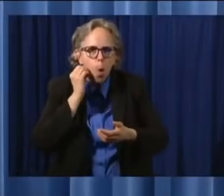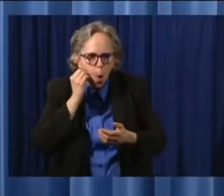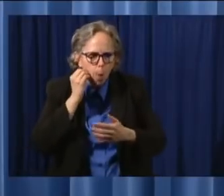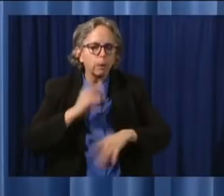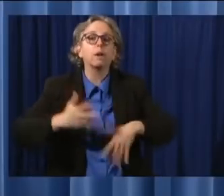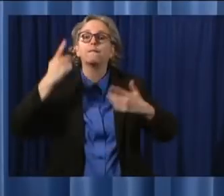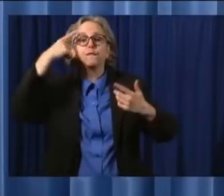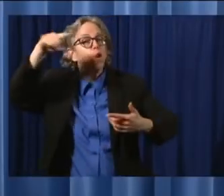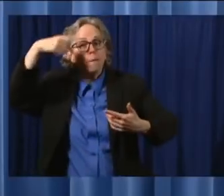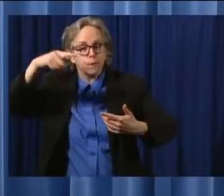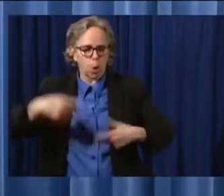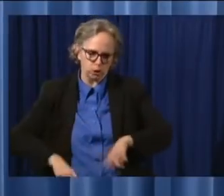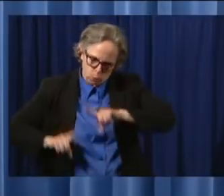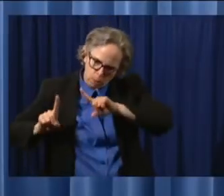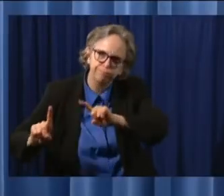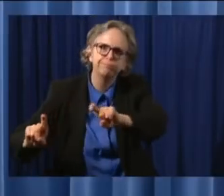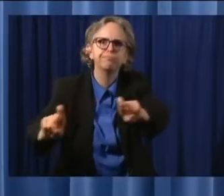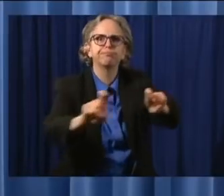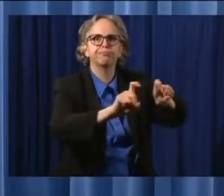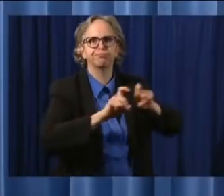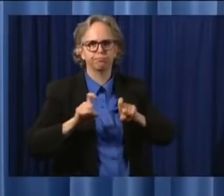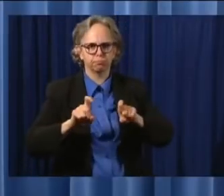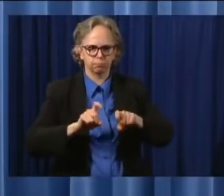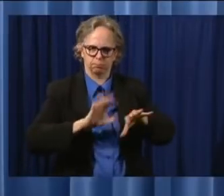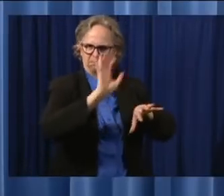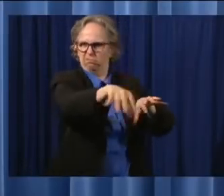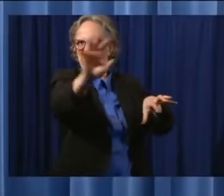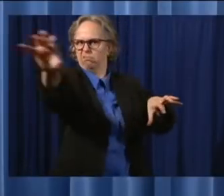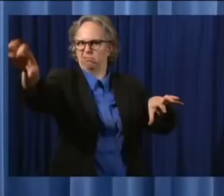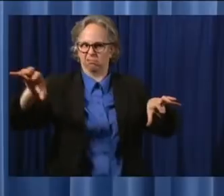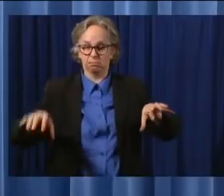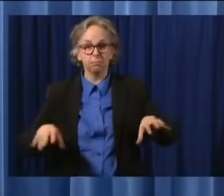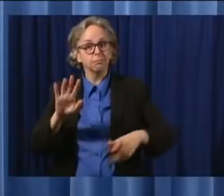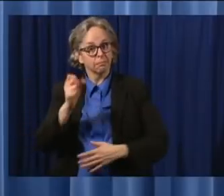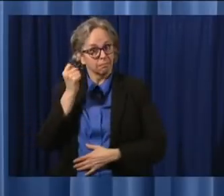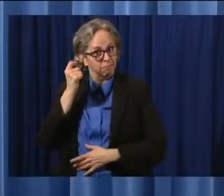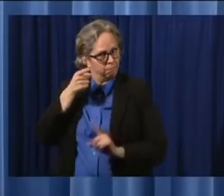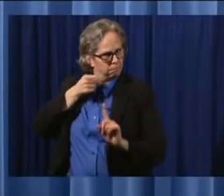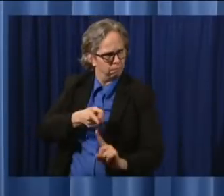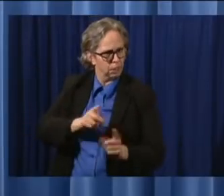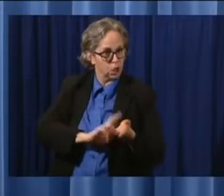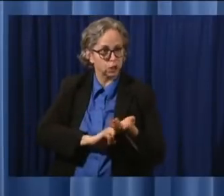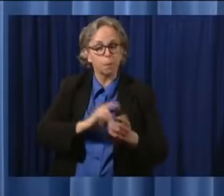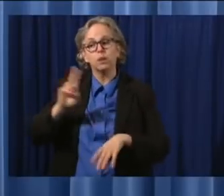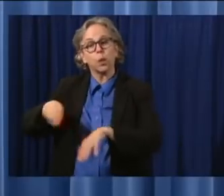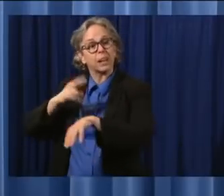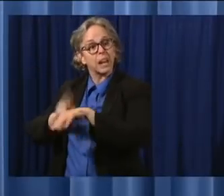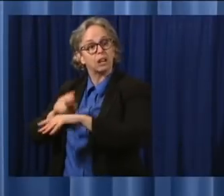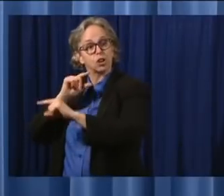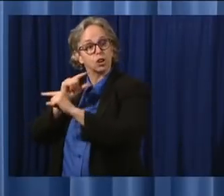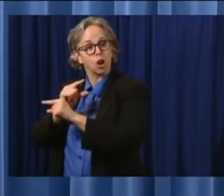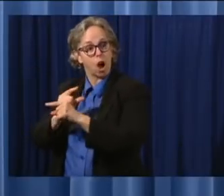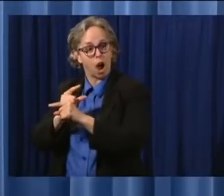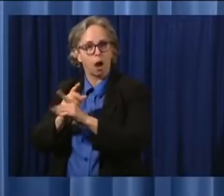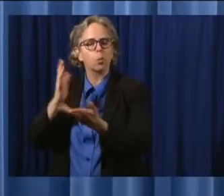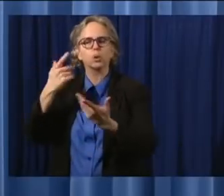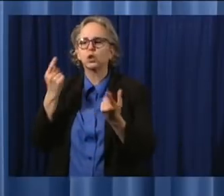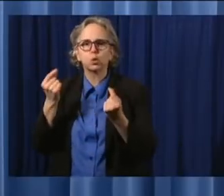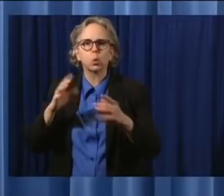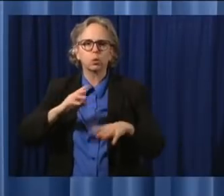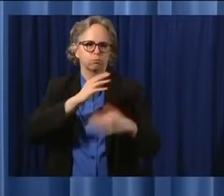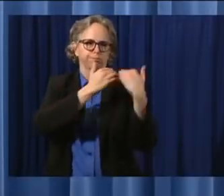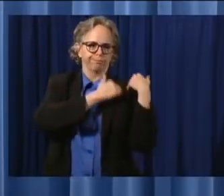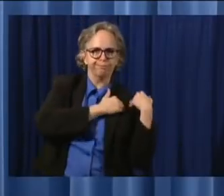doing the swabbing. Advanced work for this will be a combination of the local